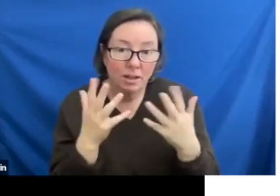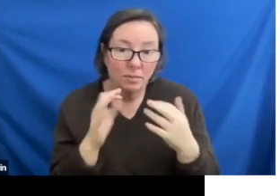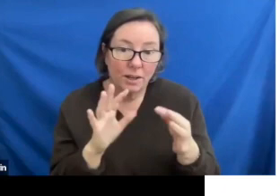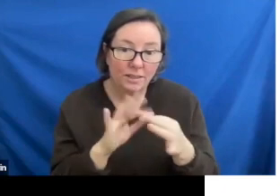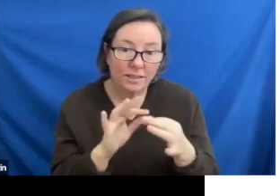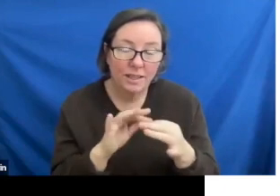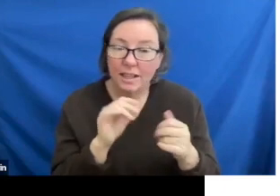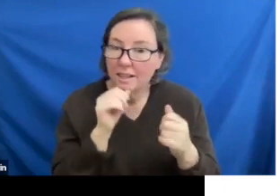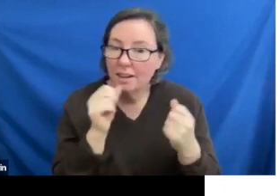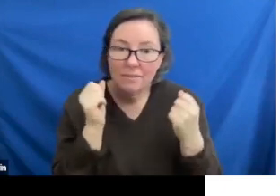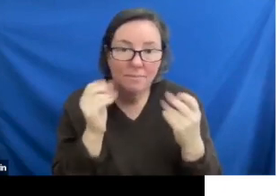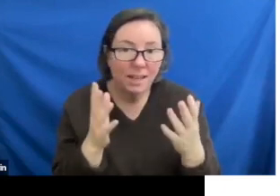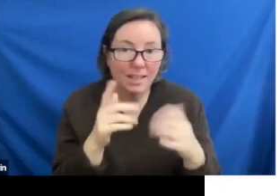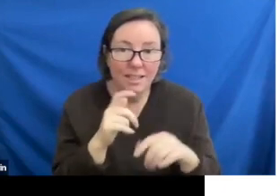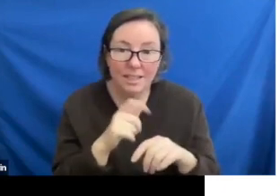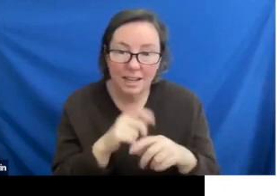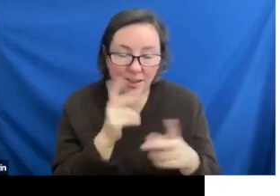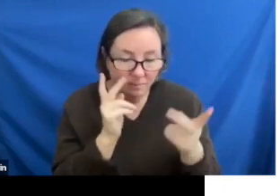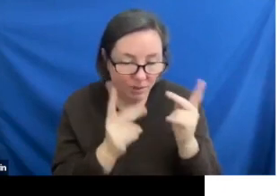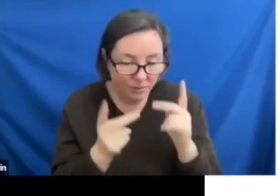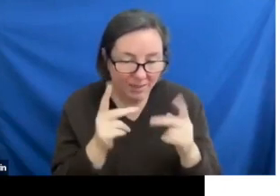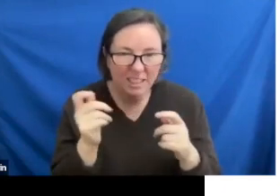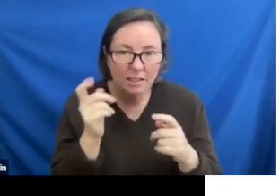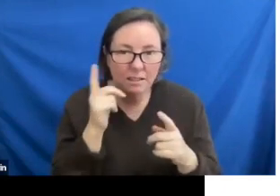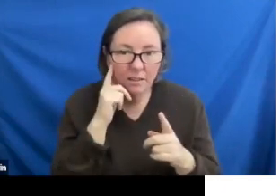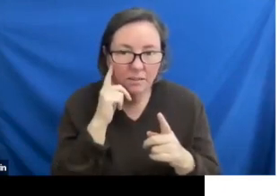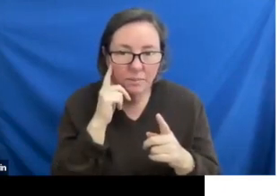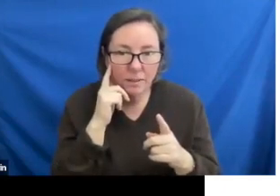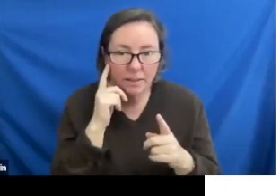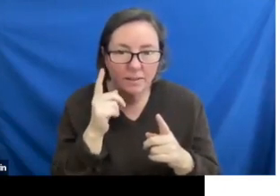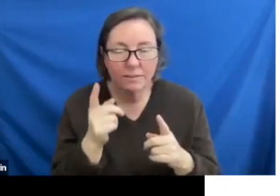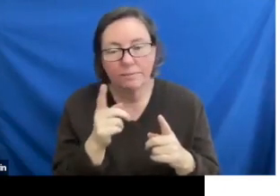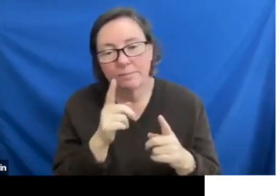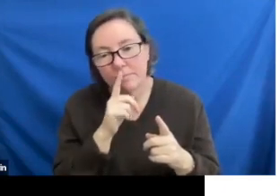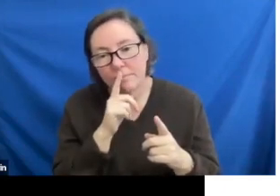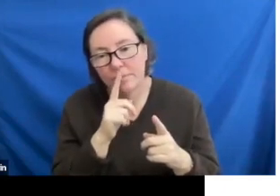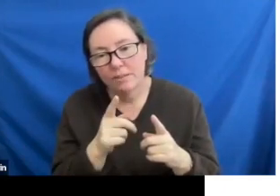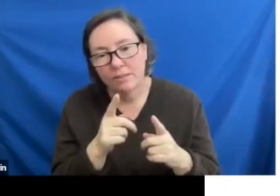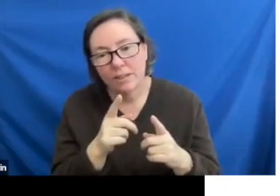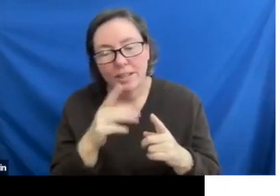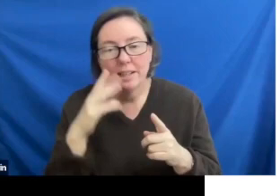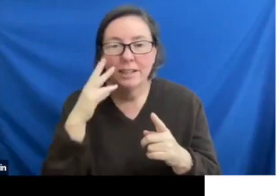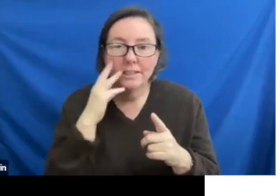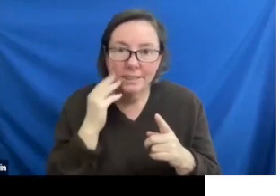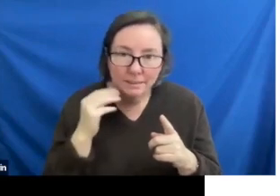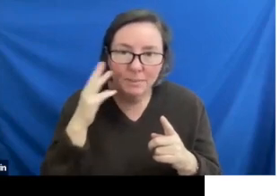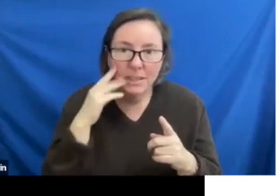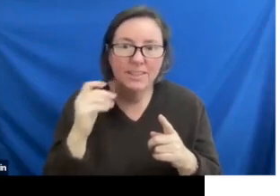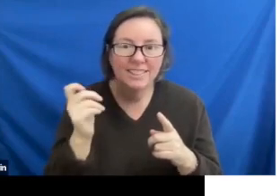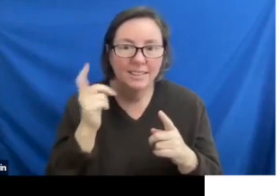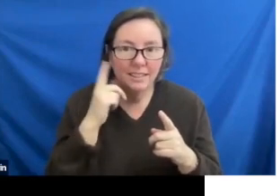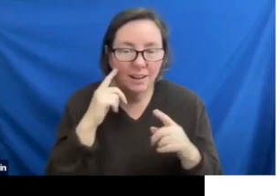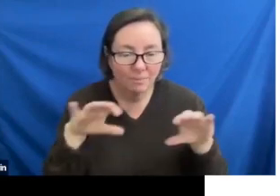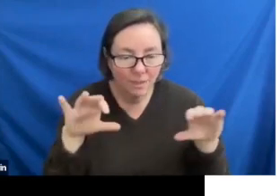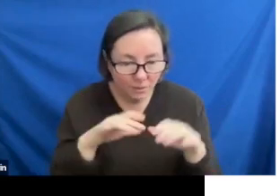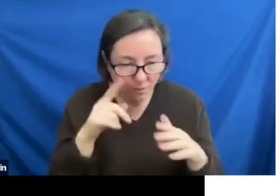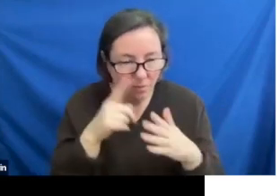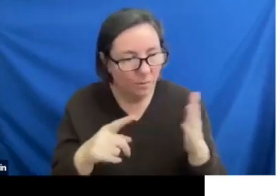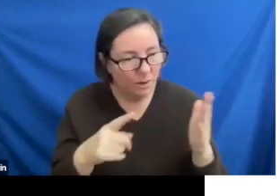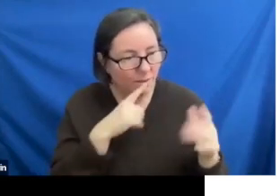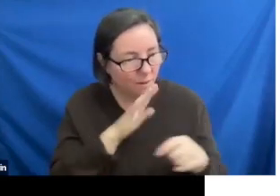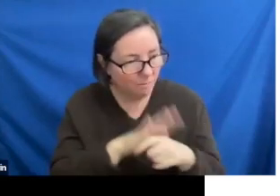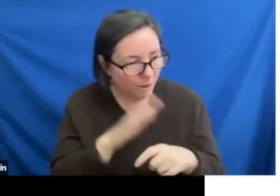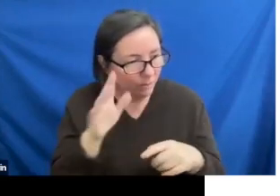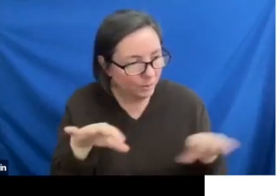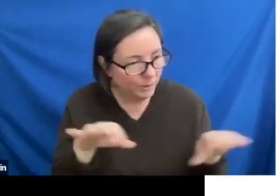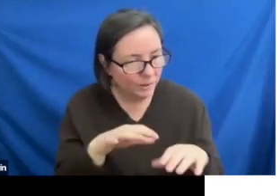not that many times that you really see government or get to actually experience government doing what they say they're going to do. And